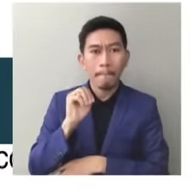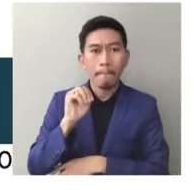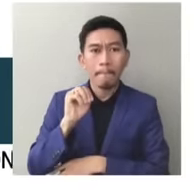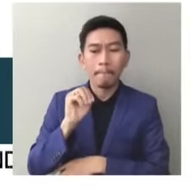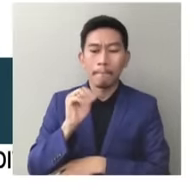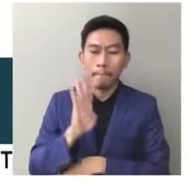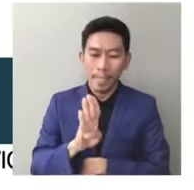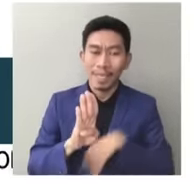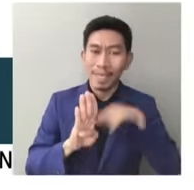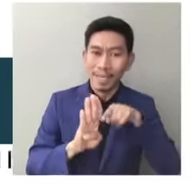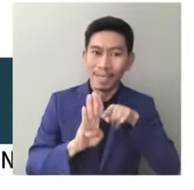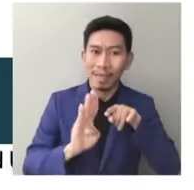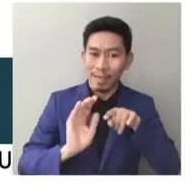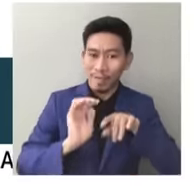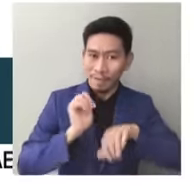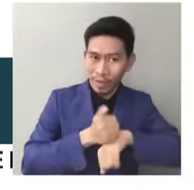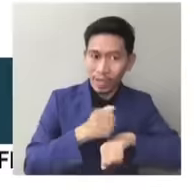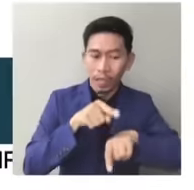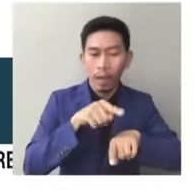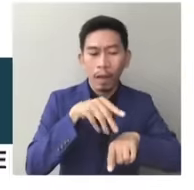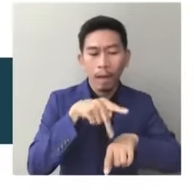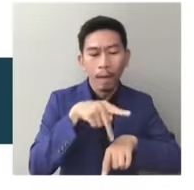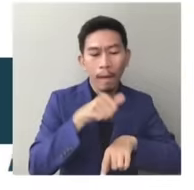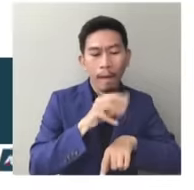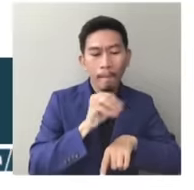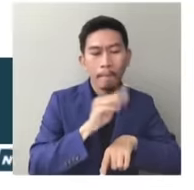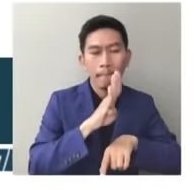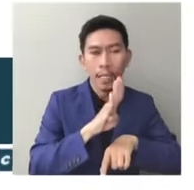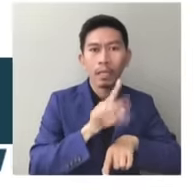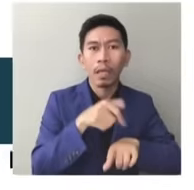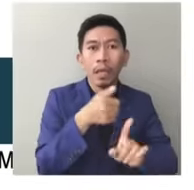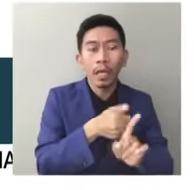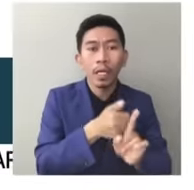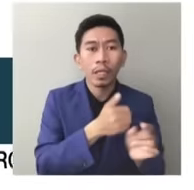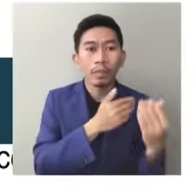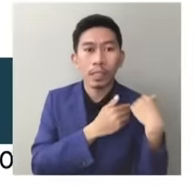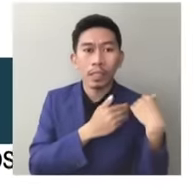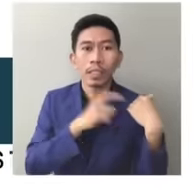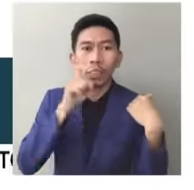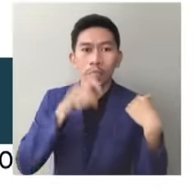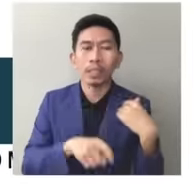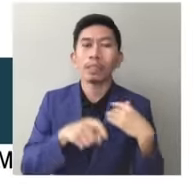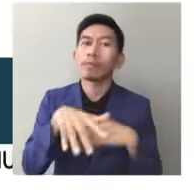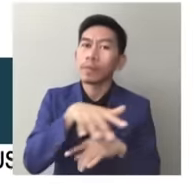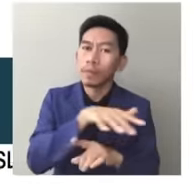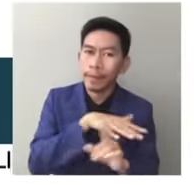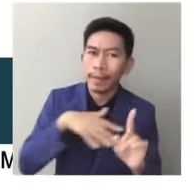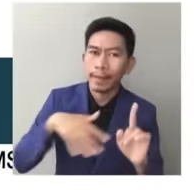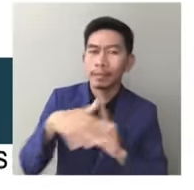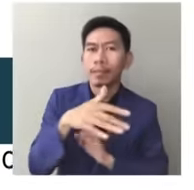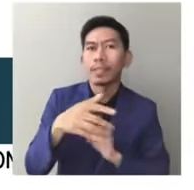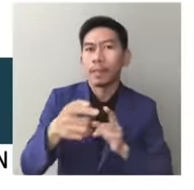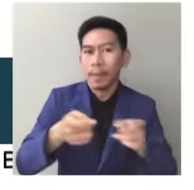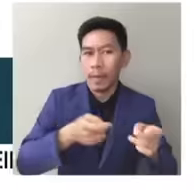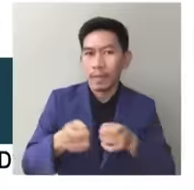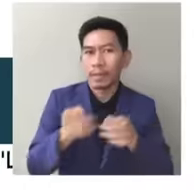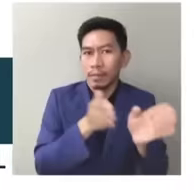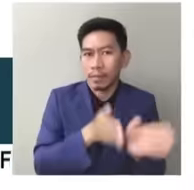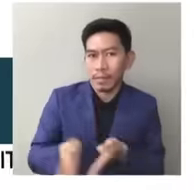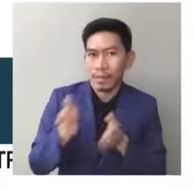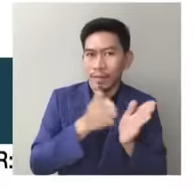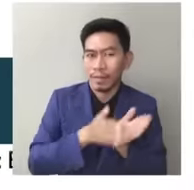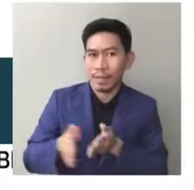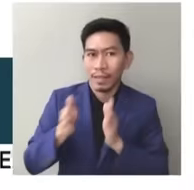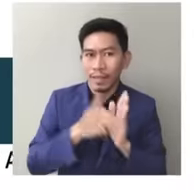come out. Gagawa po siya ng isang environment management plan. In that